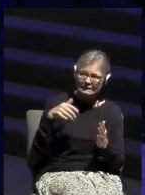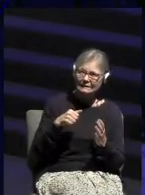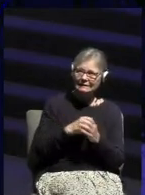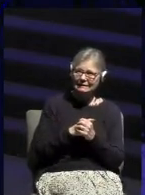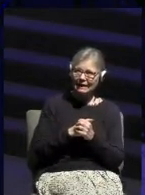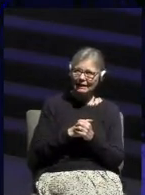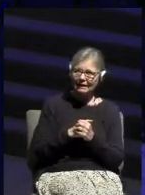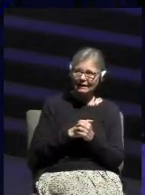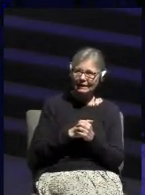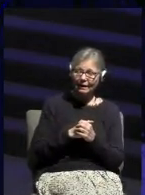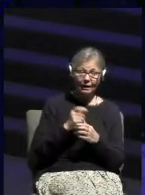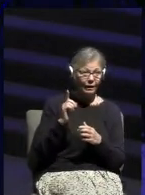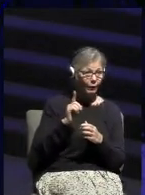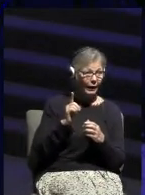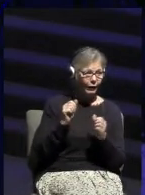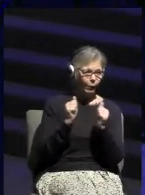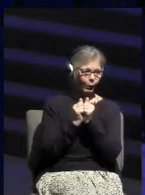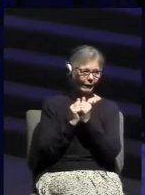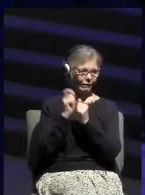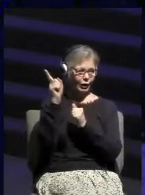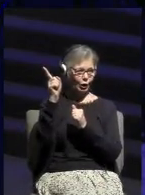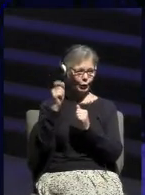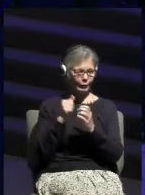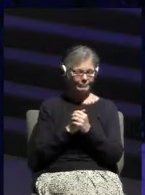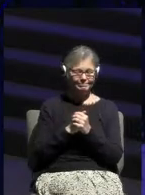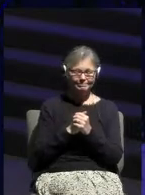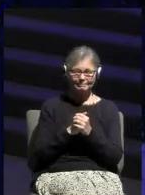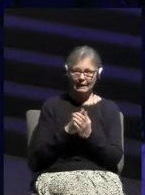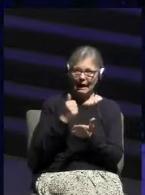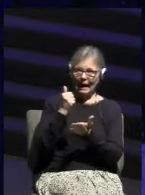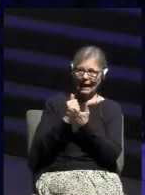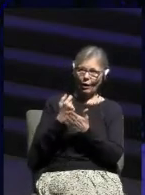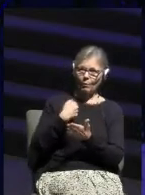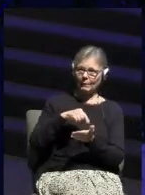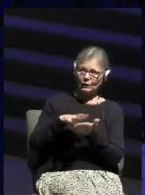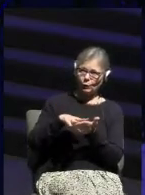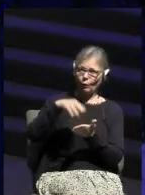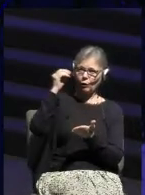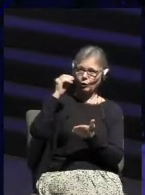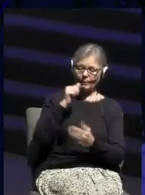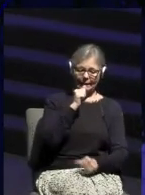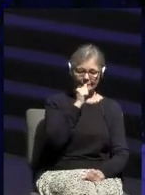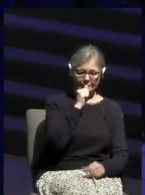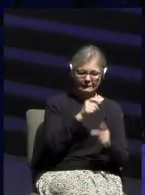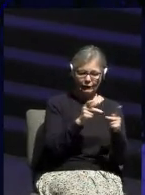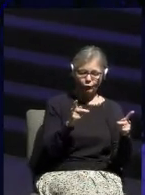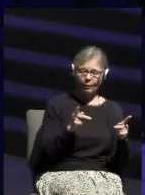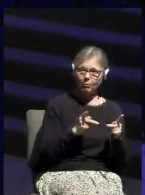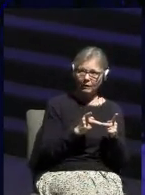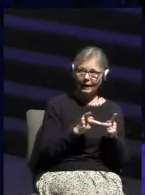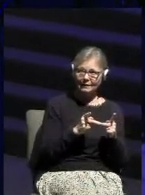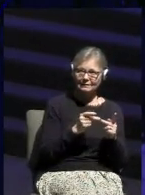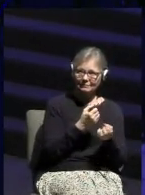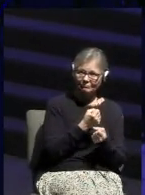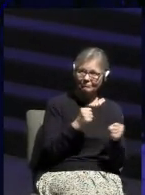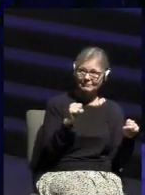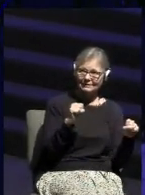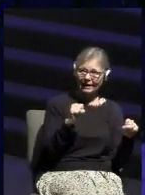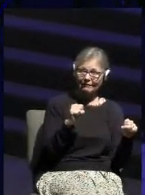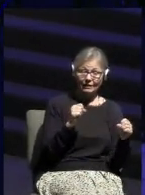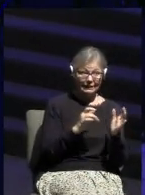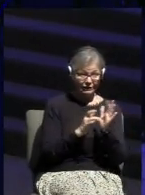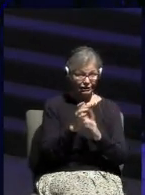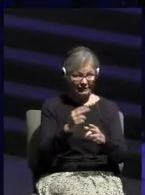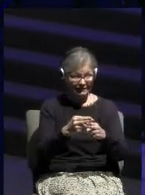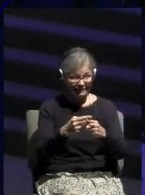made with you. And Lord, help us to learn about this secret place and that there's refuge in it. In Jesus' name, somebody